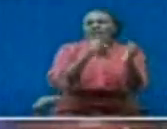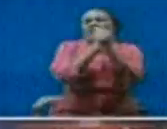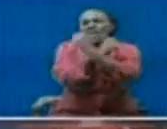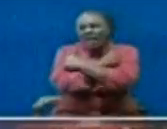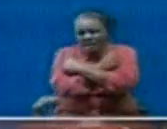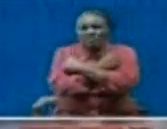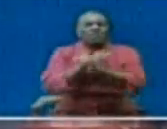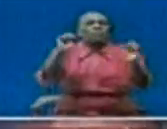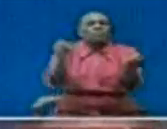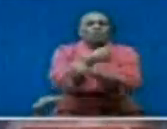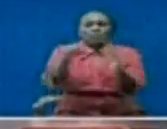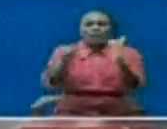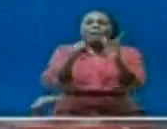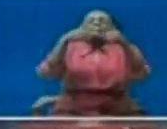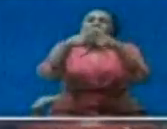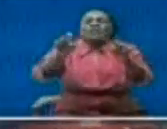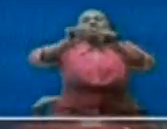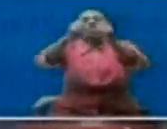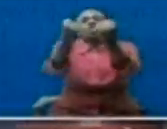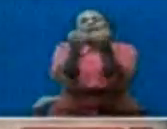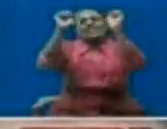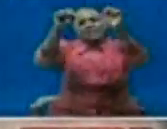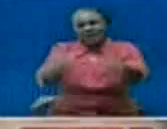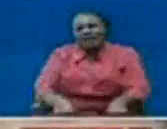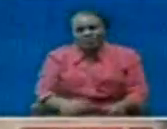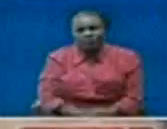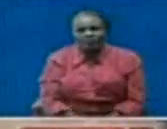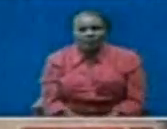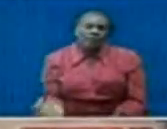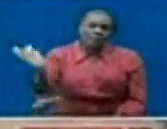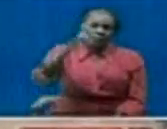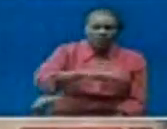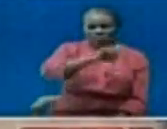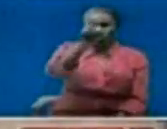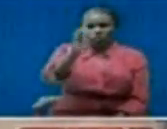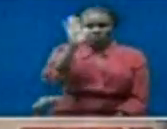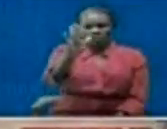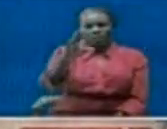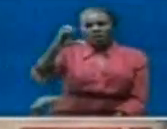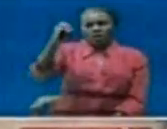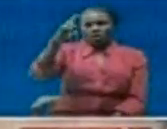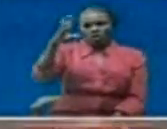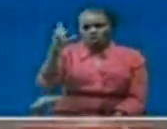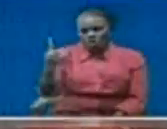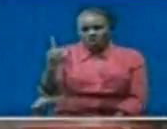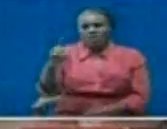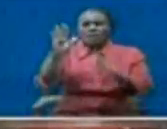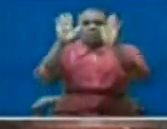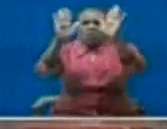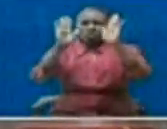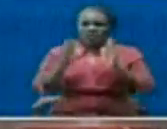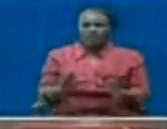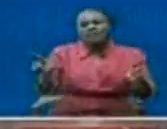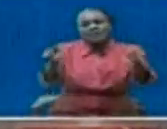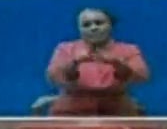legislate patriotism. But you can socialize them. Mushima, let me come back to your question. Court relevancy. And again,